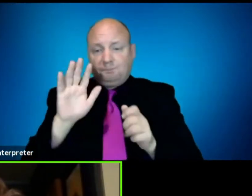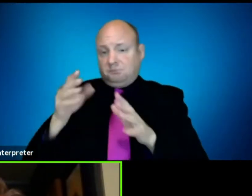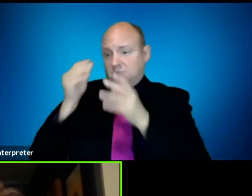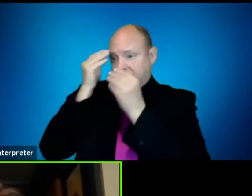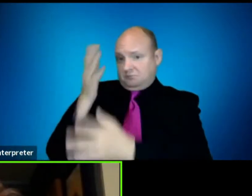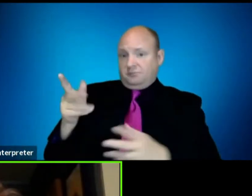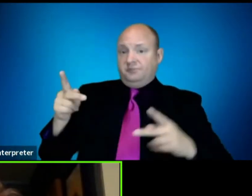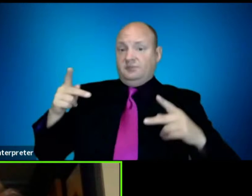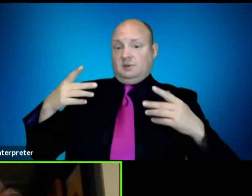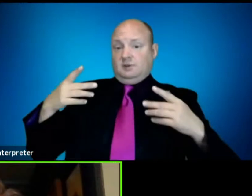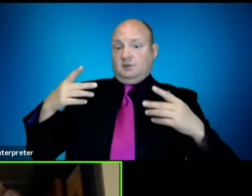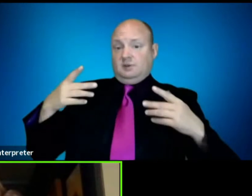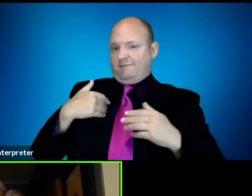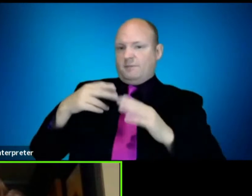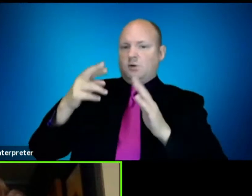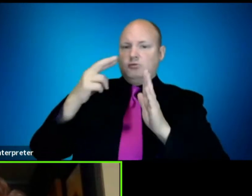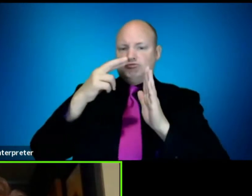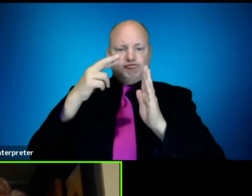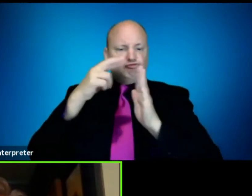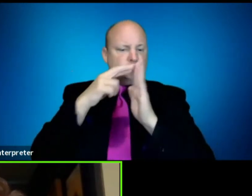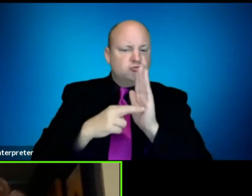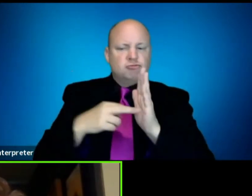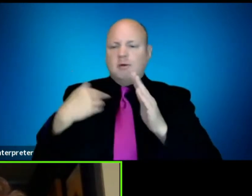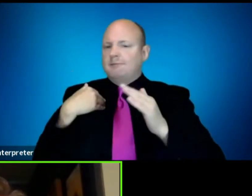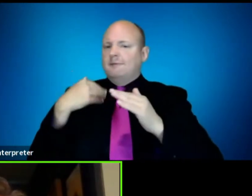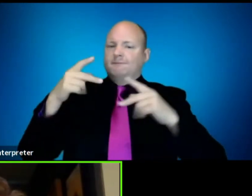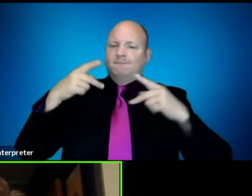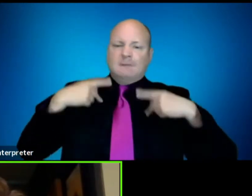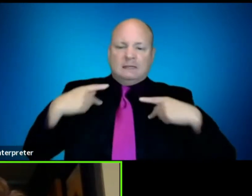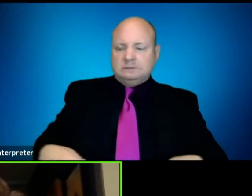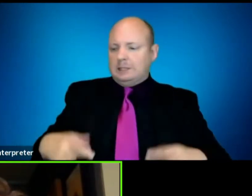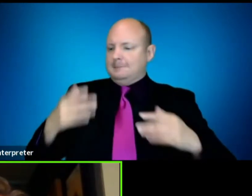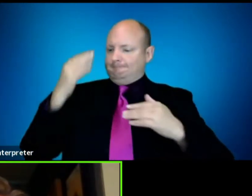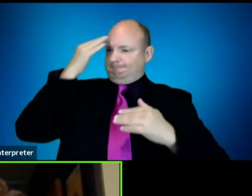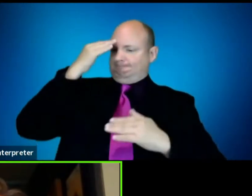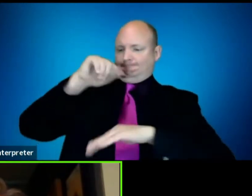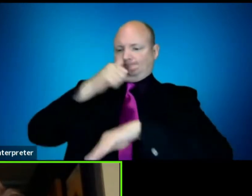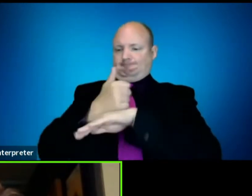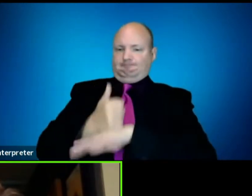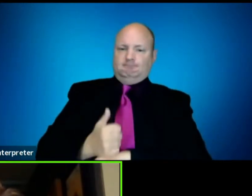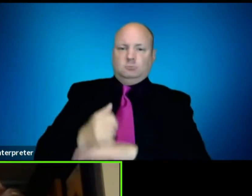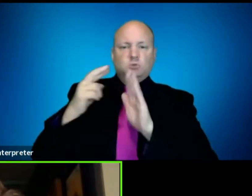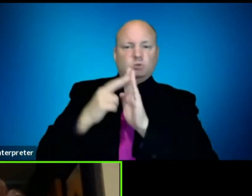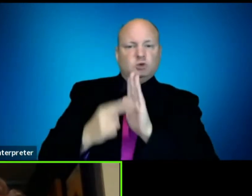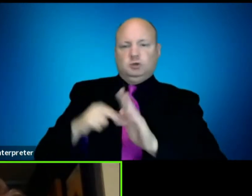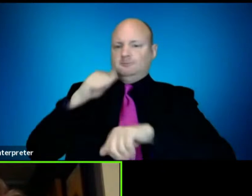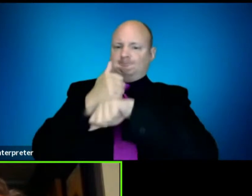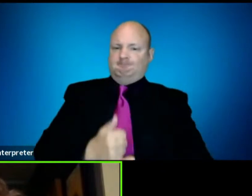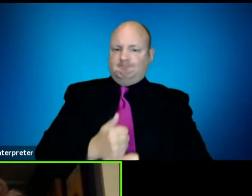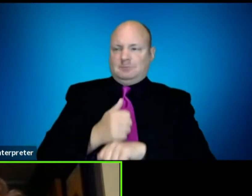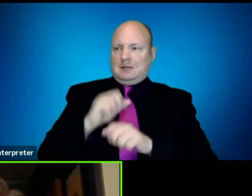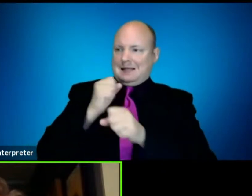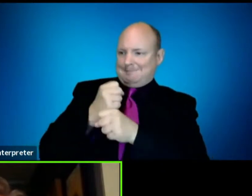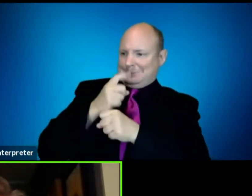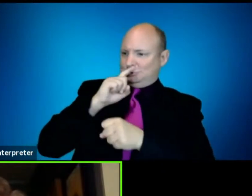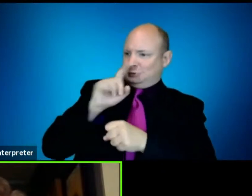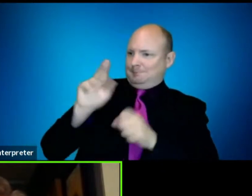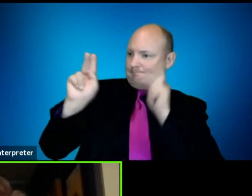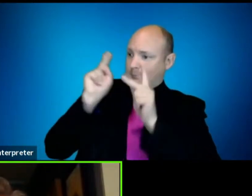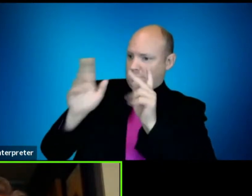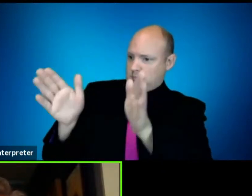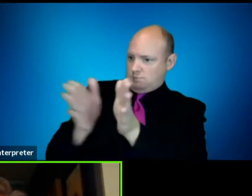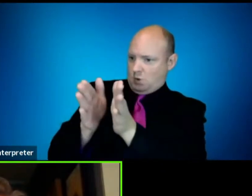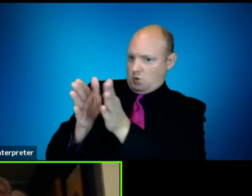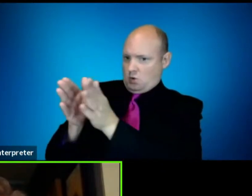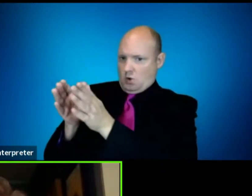variant. So limiting our contact with others through physical distancing, smaller gatherings, and wearing a face covering are just as protective against